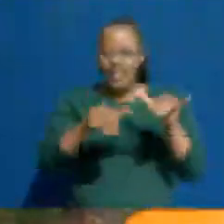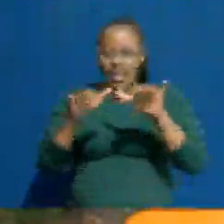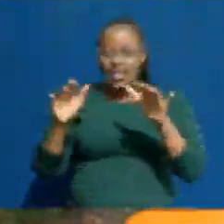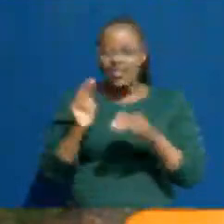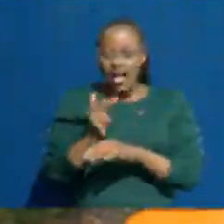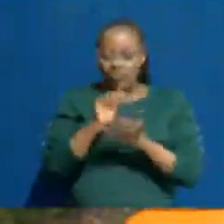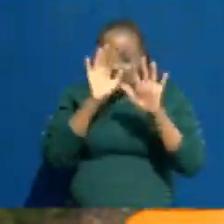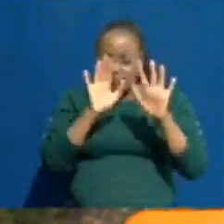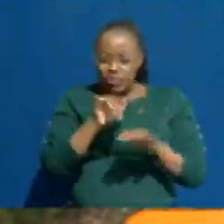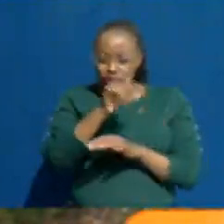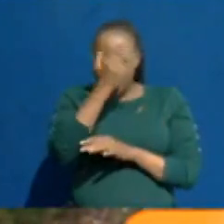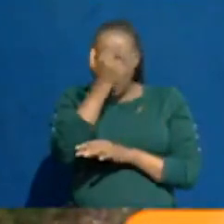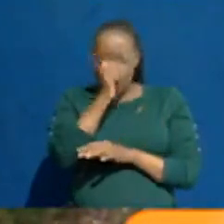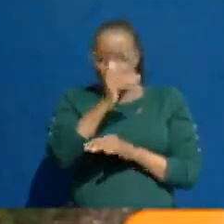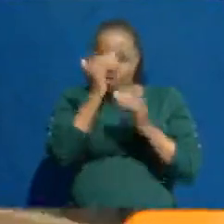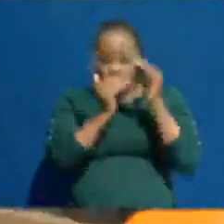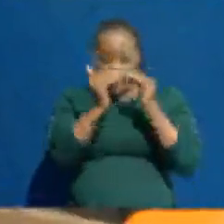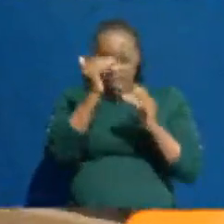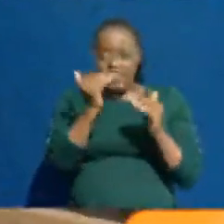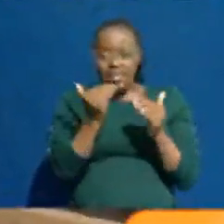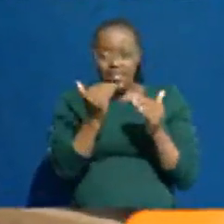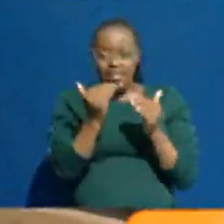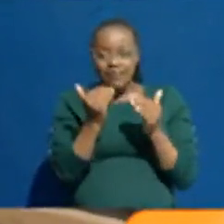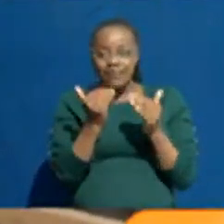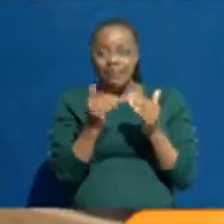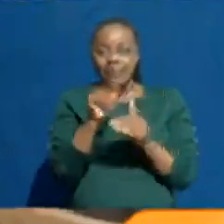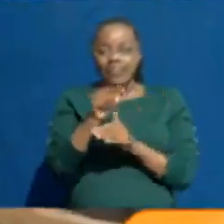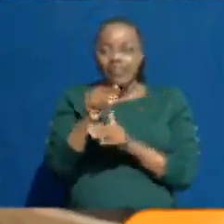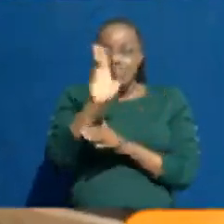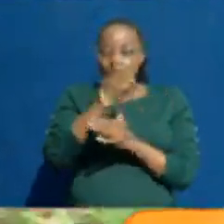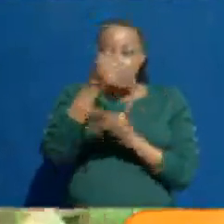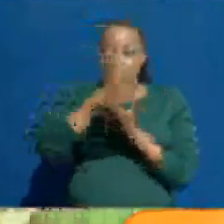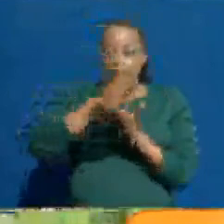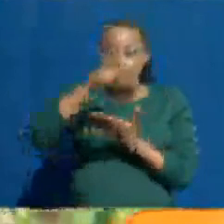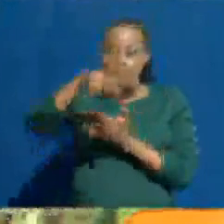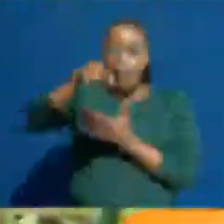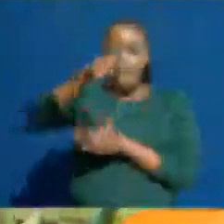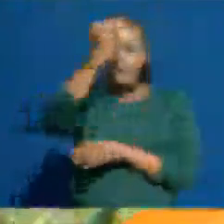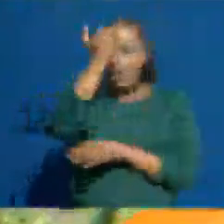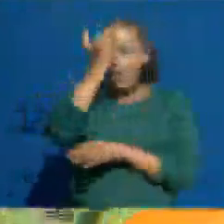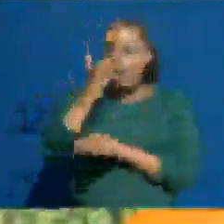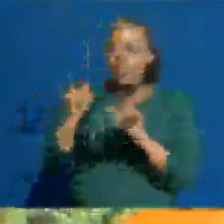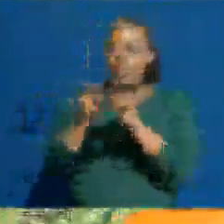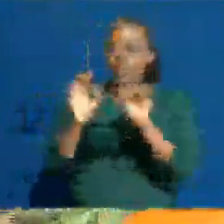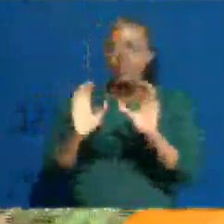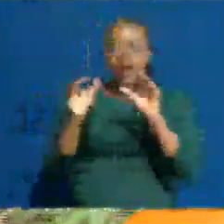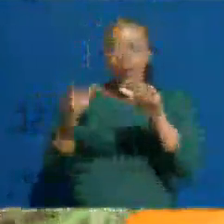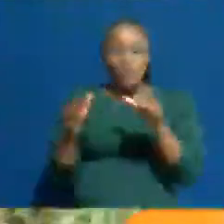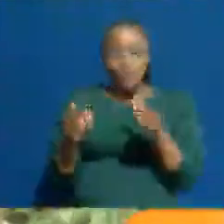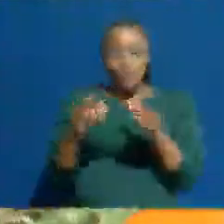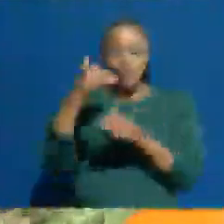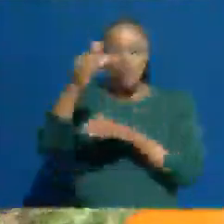doing a lot of conservation of the herbal plants. Maasai as a community